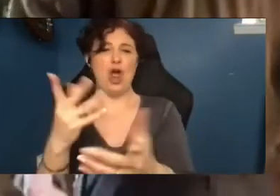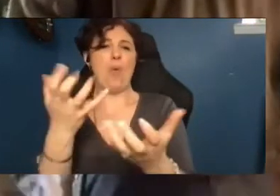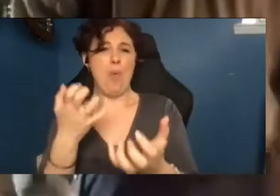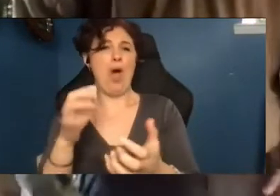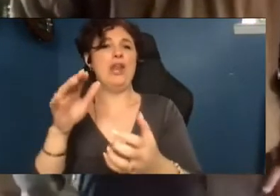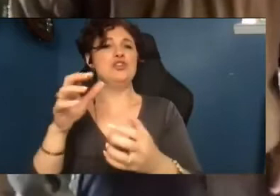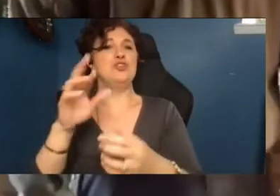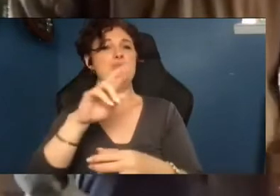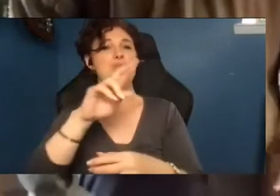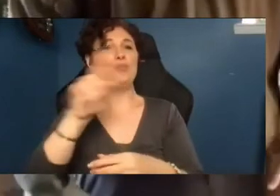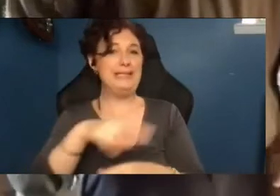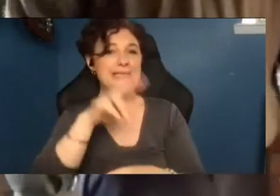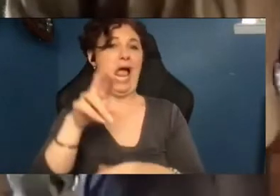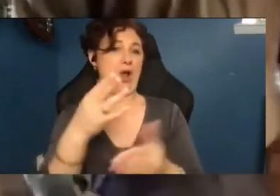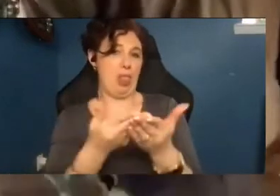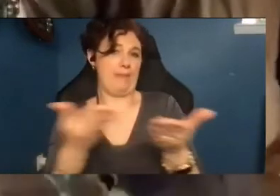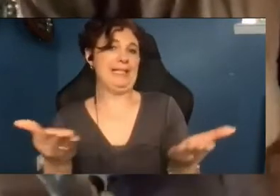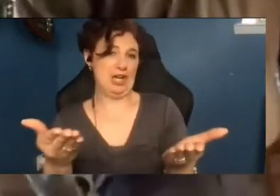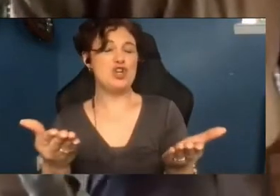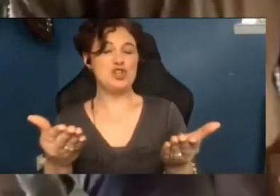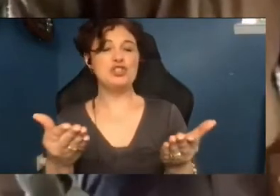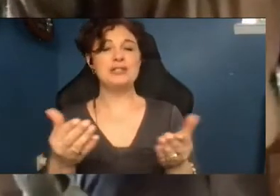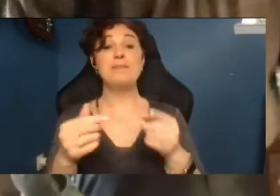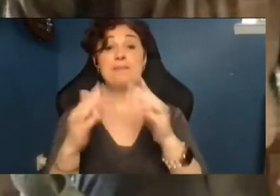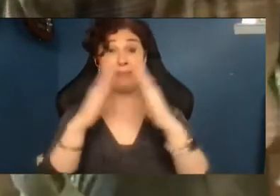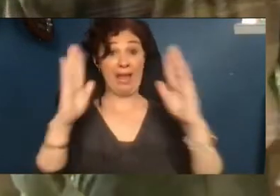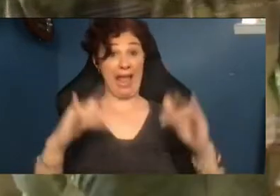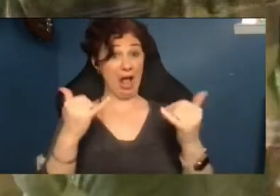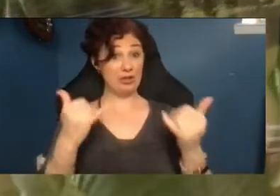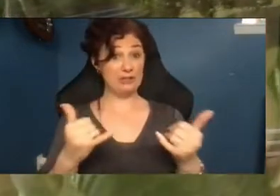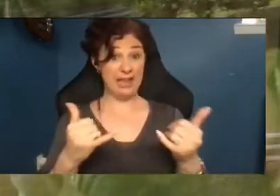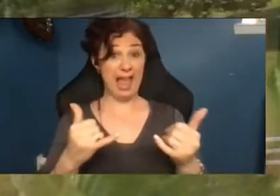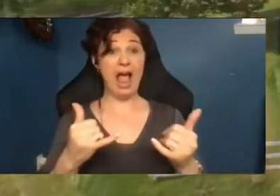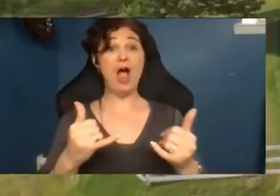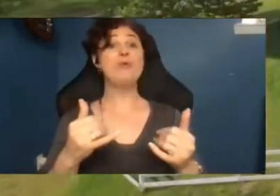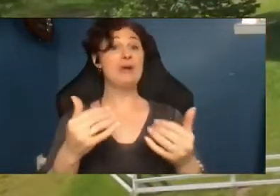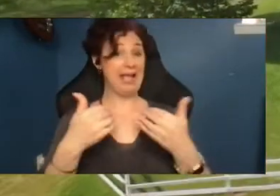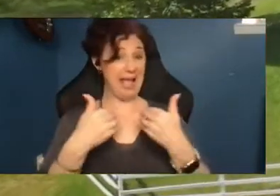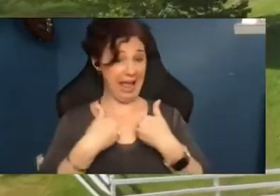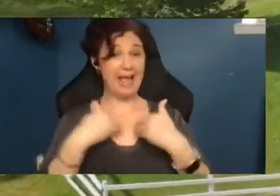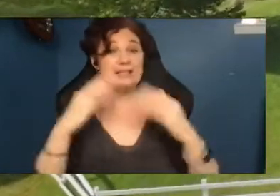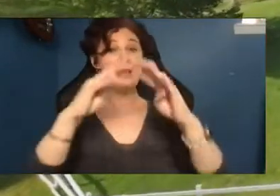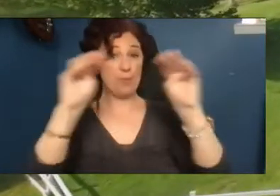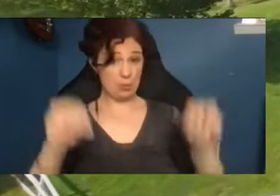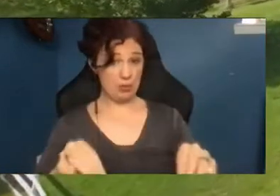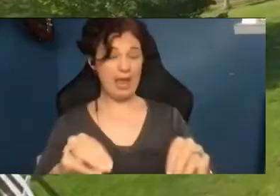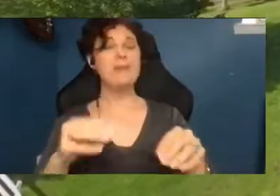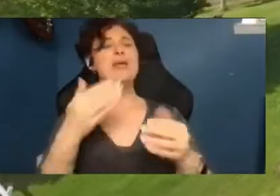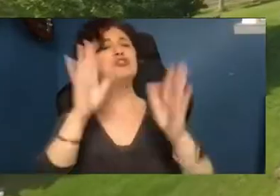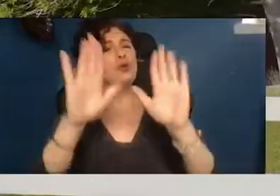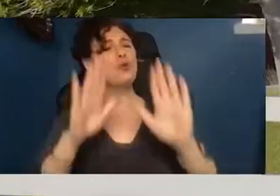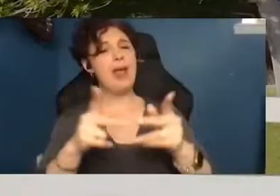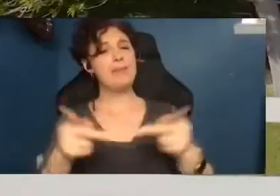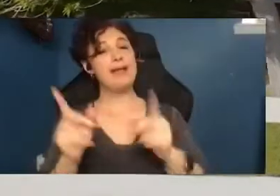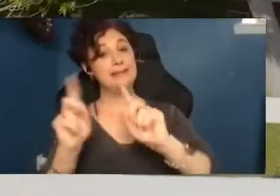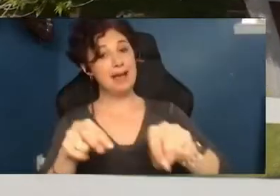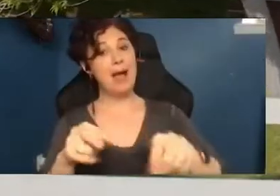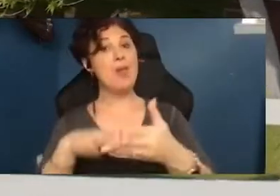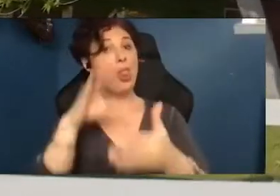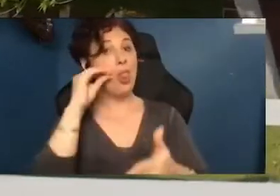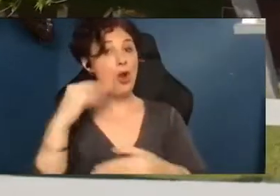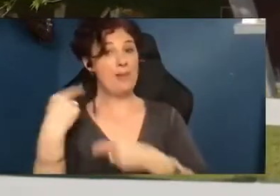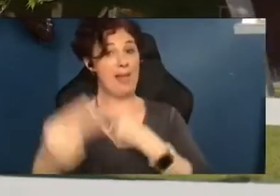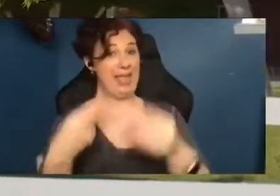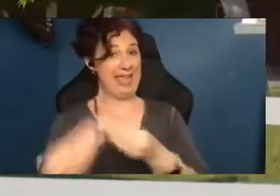in recycled materials. Our house now, again, serves as a museum, and it's a great place to come and learn about the history